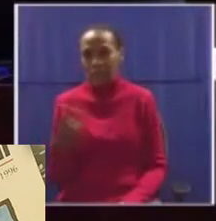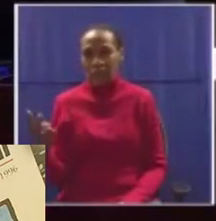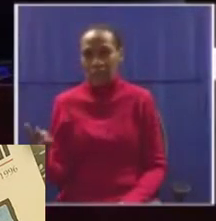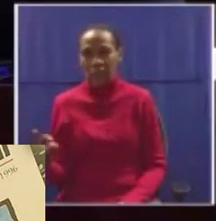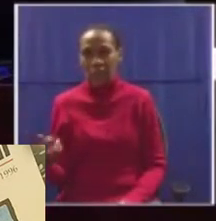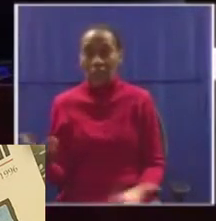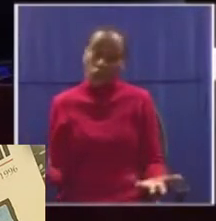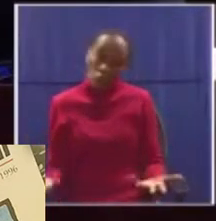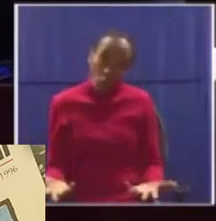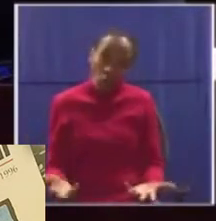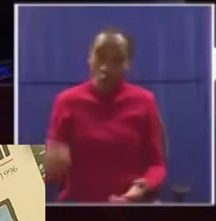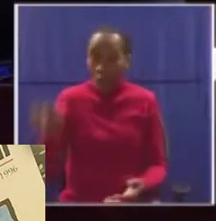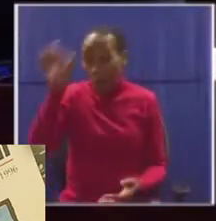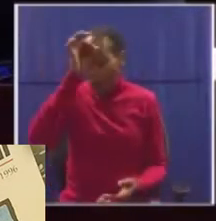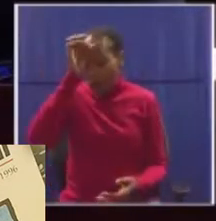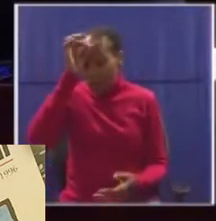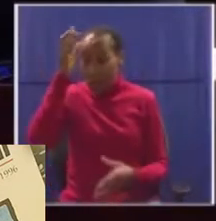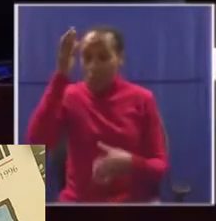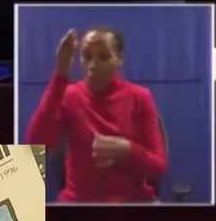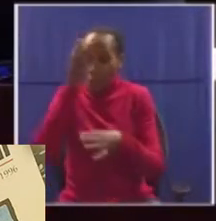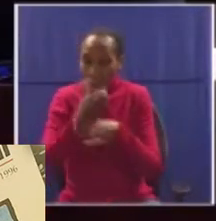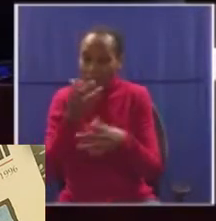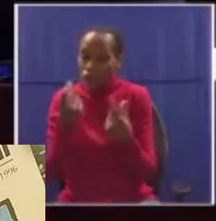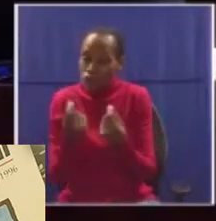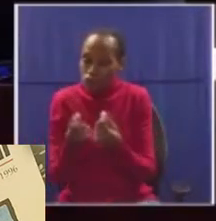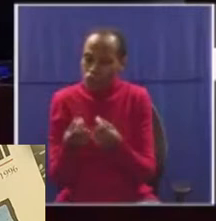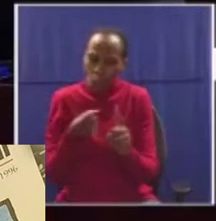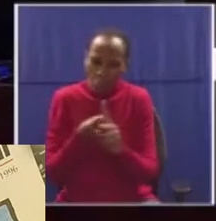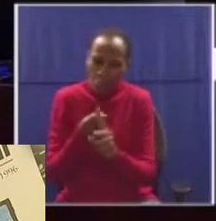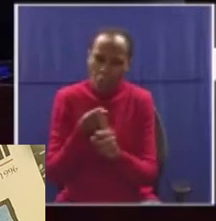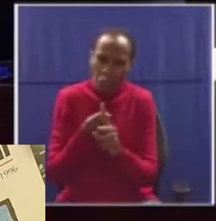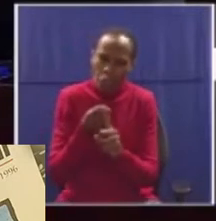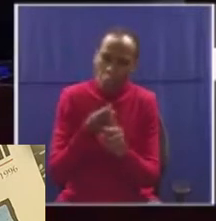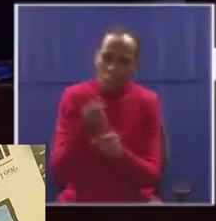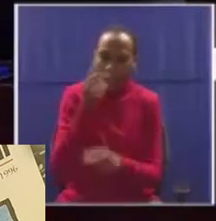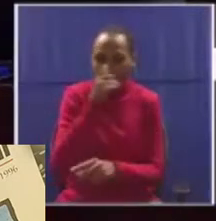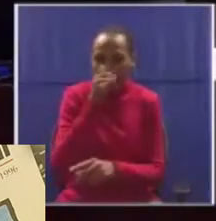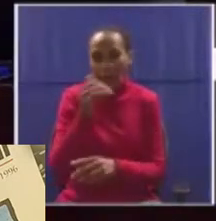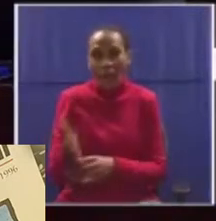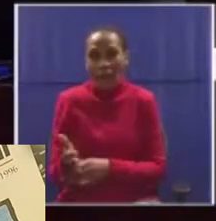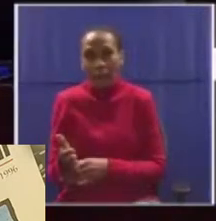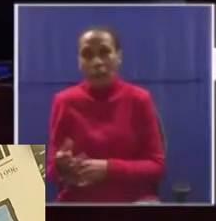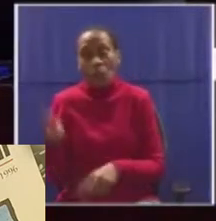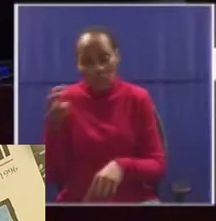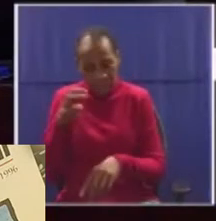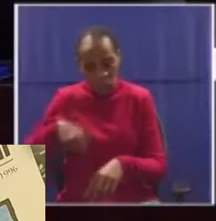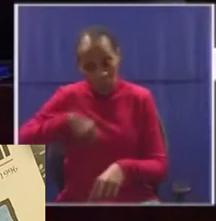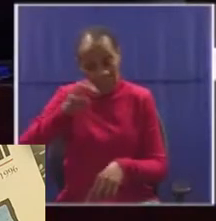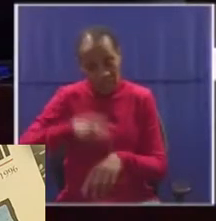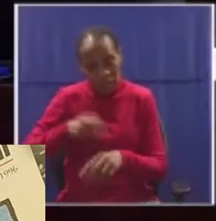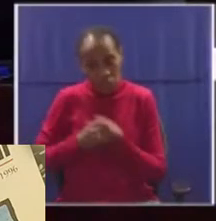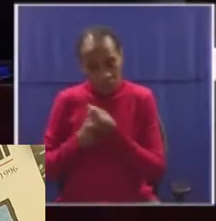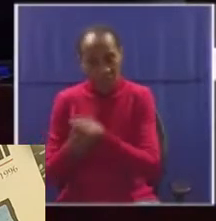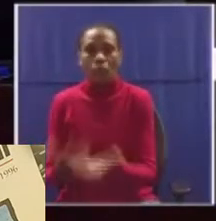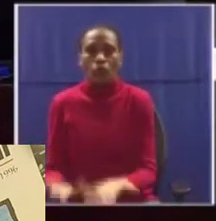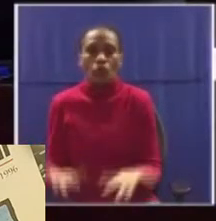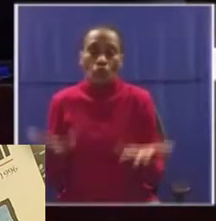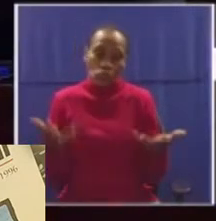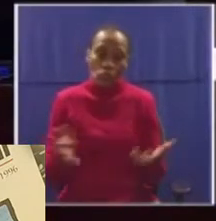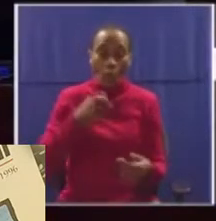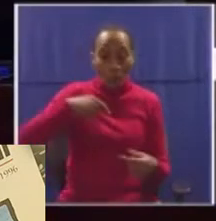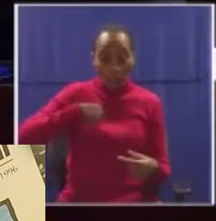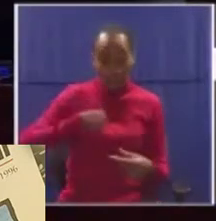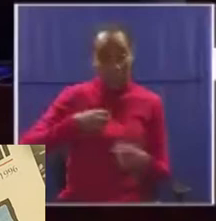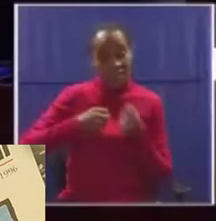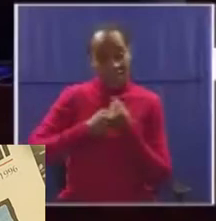police officials that are doing the correct job in fighting crime and fighting the sophistication need to be supported the acdp will support